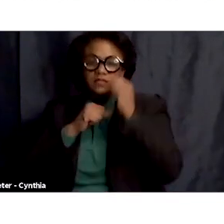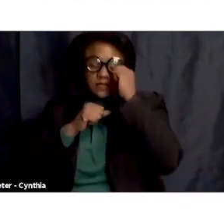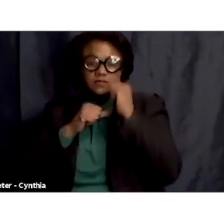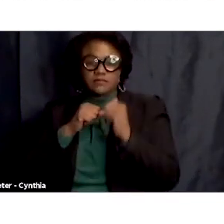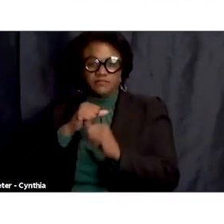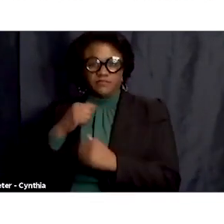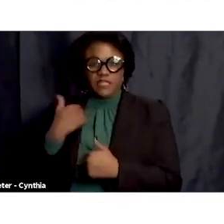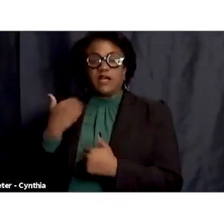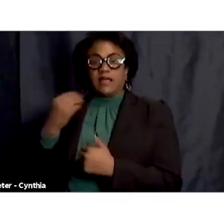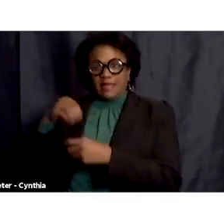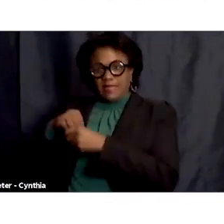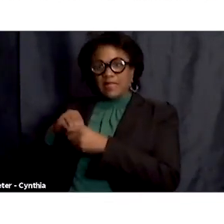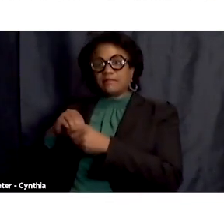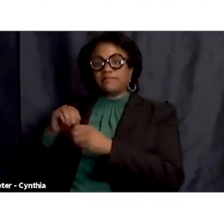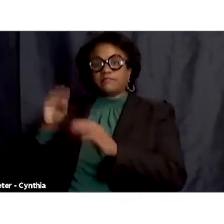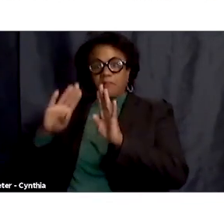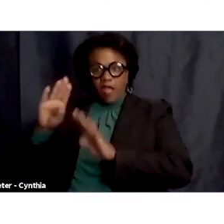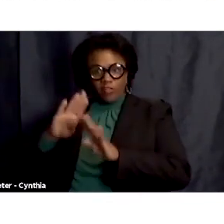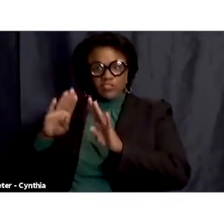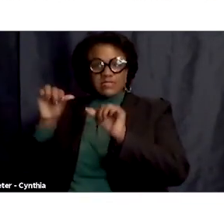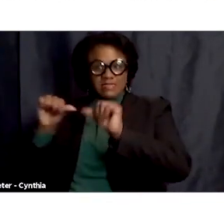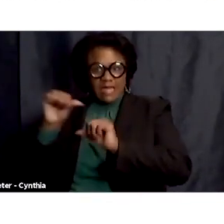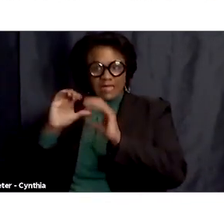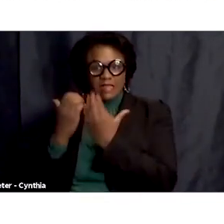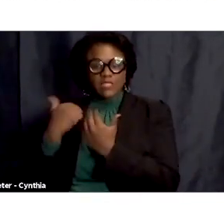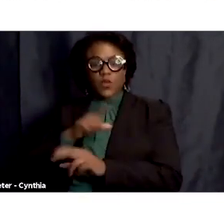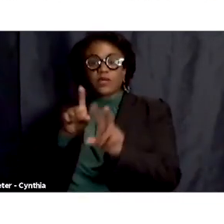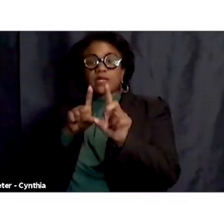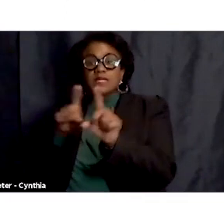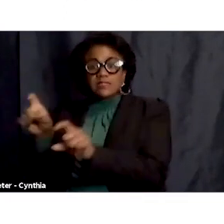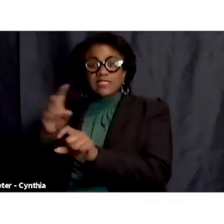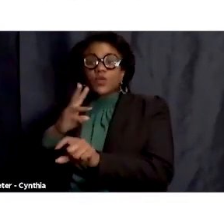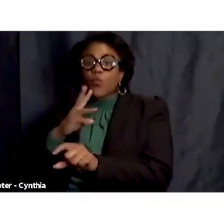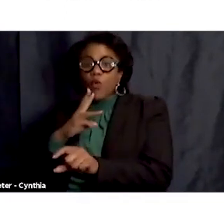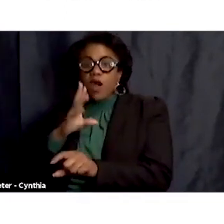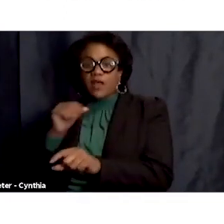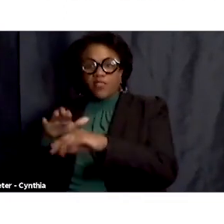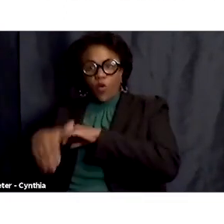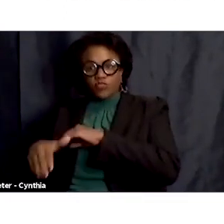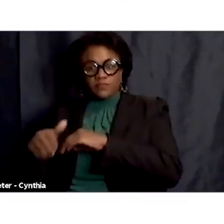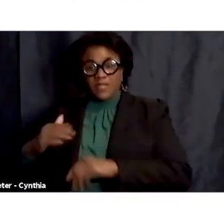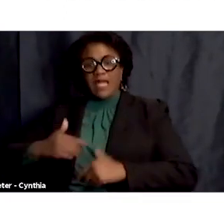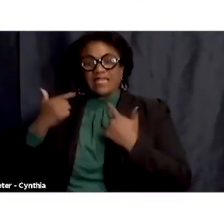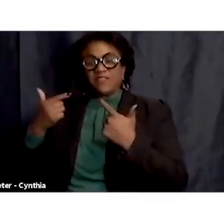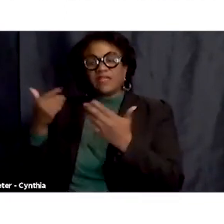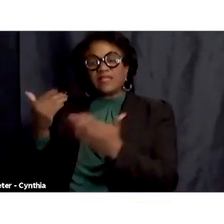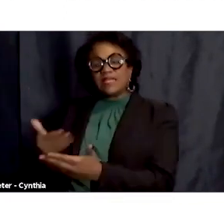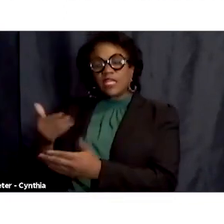biology class. And we were starting to do tests of the water and the ocean. I lived on the Gulf Coast, near the Gulf